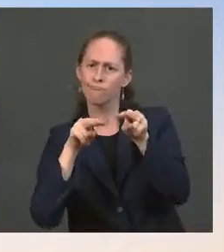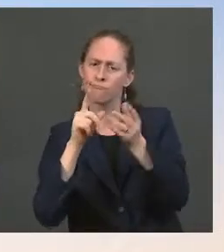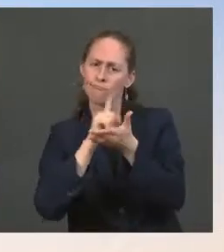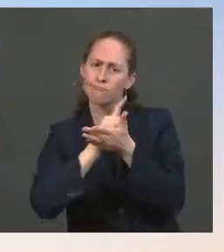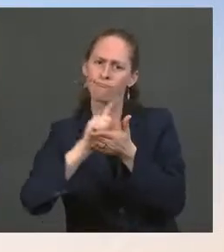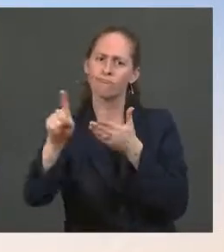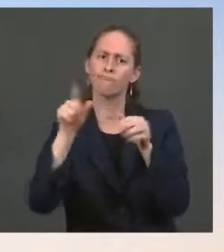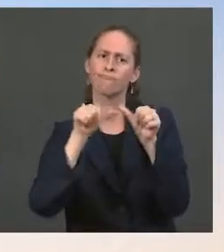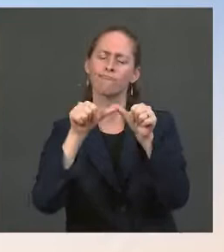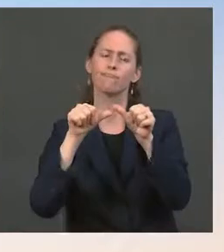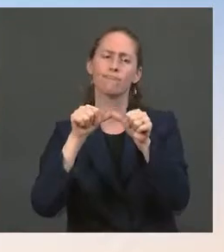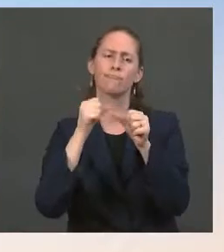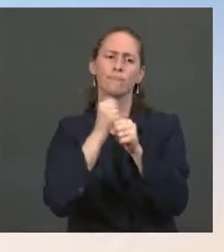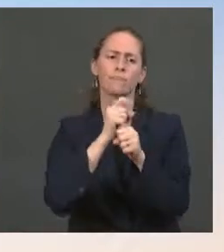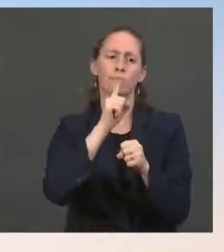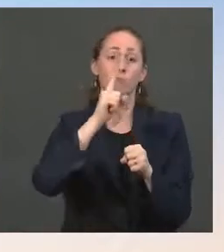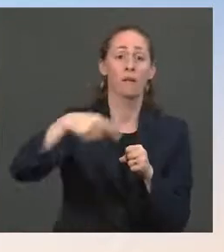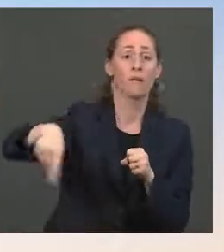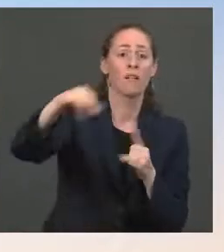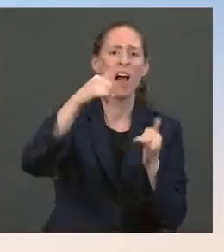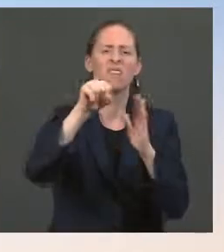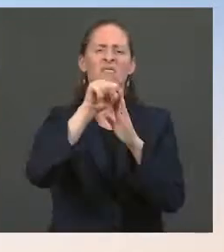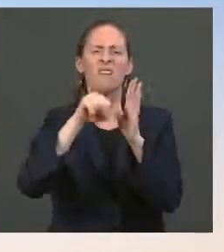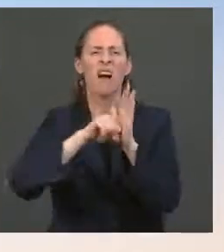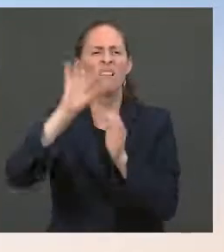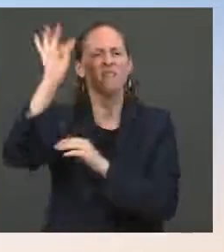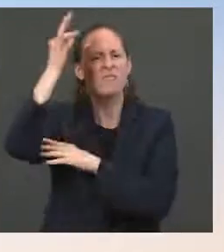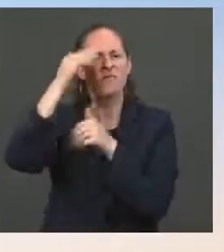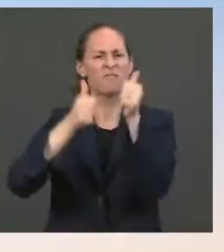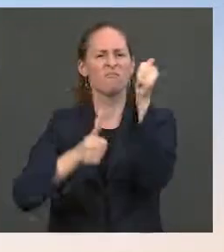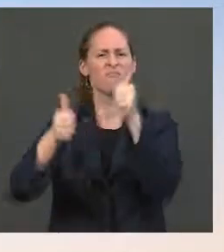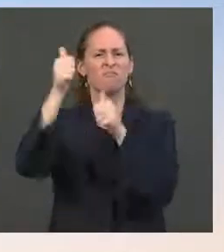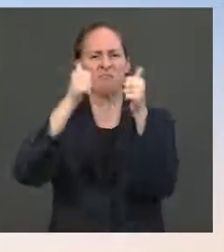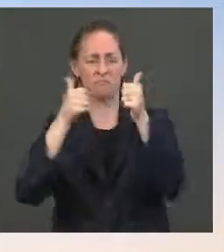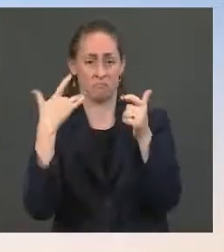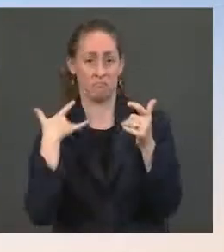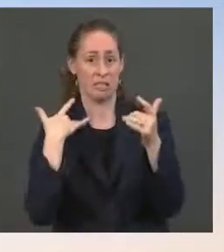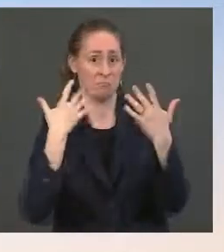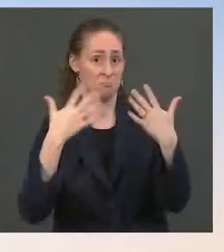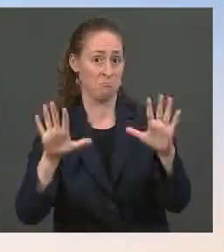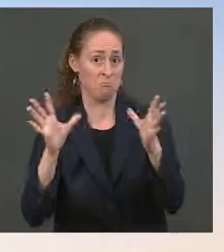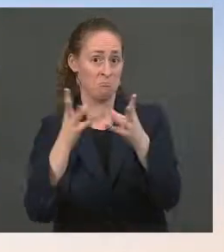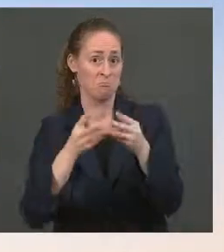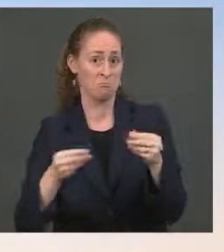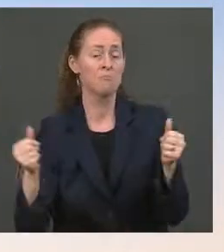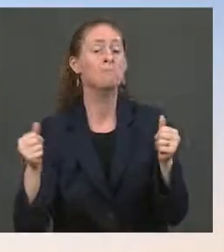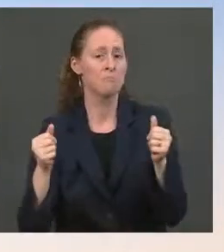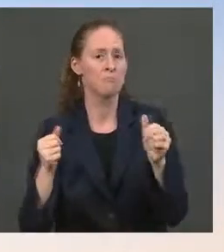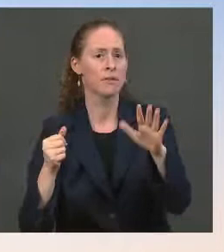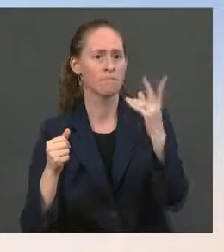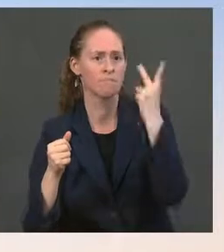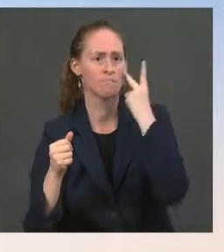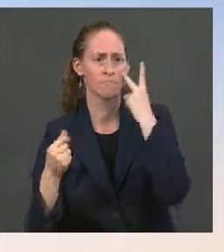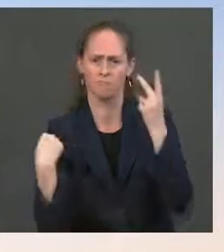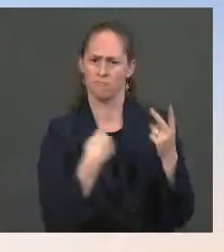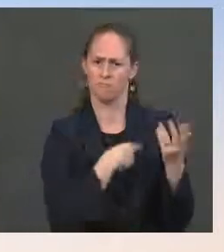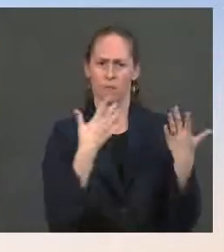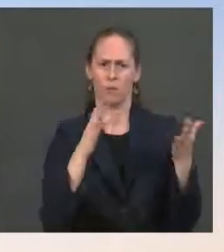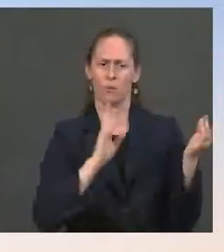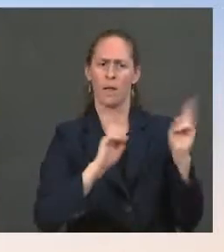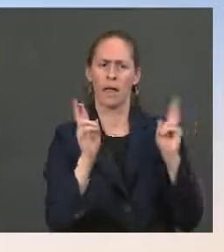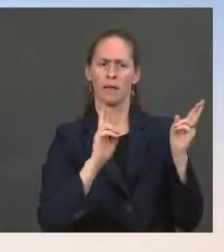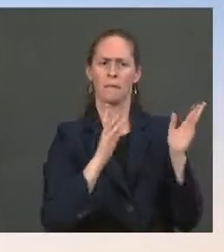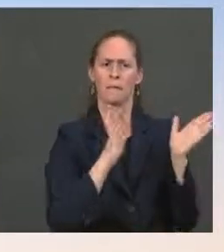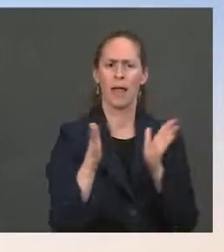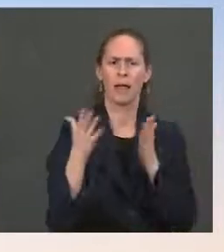officials determine that the response to the crude oil spill is complete. All available actions are being taken to ensure the safety of the public and response